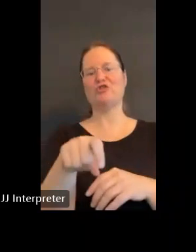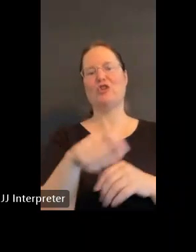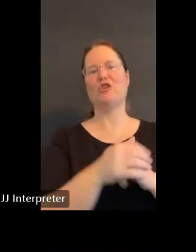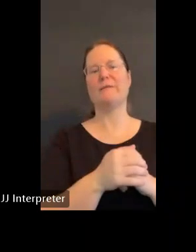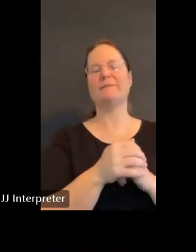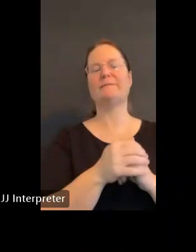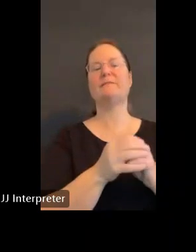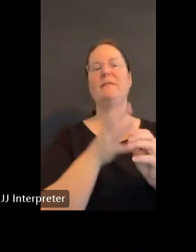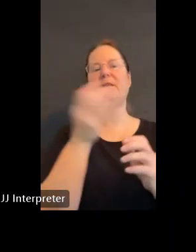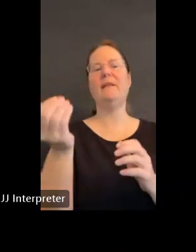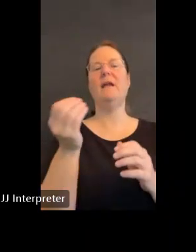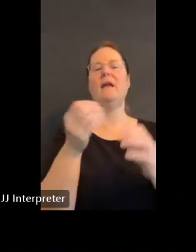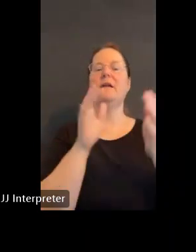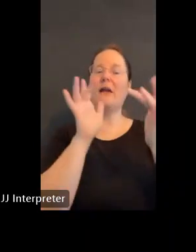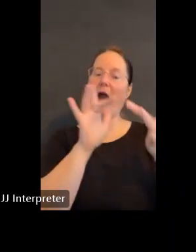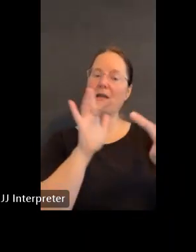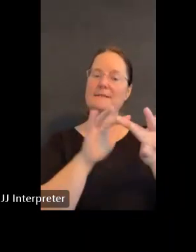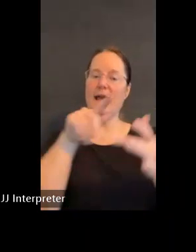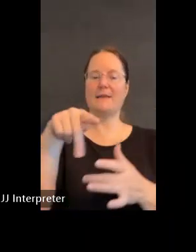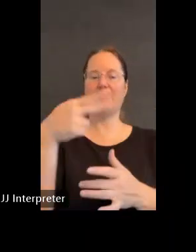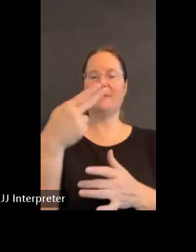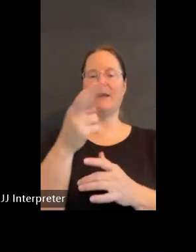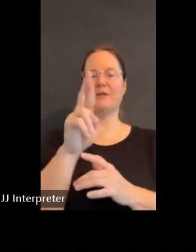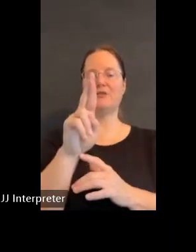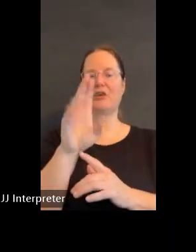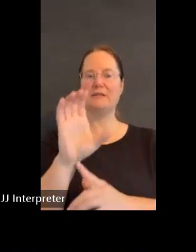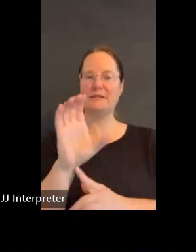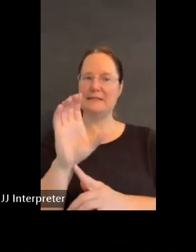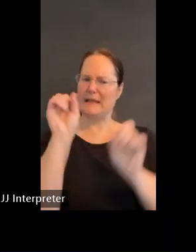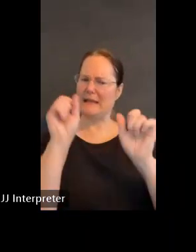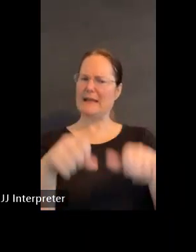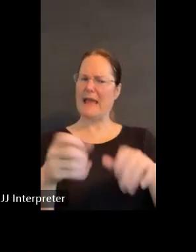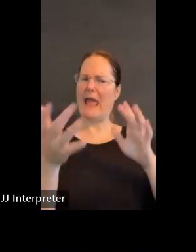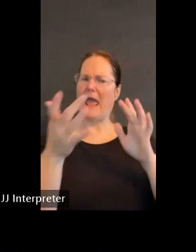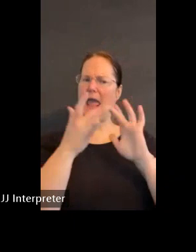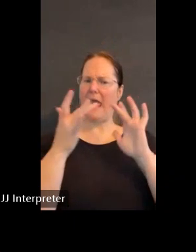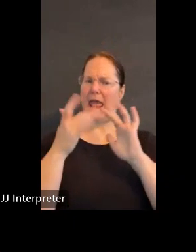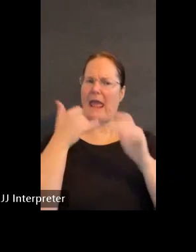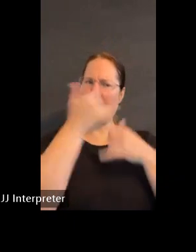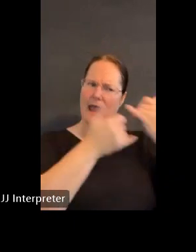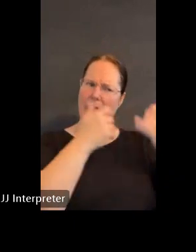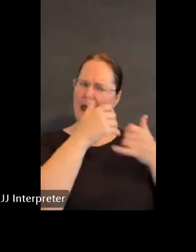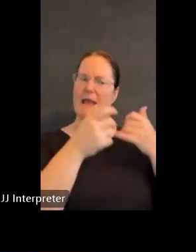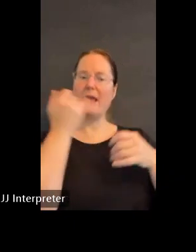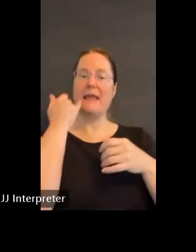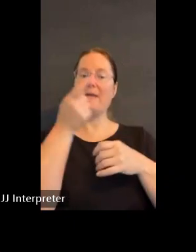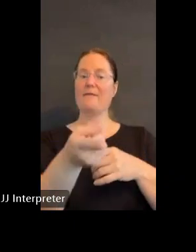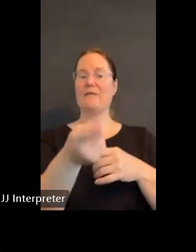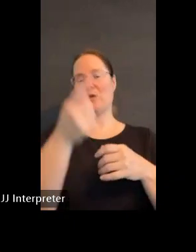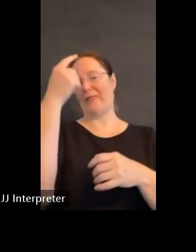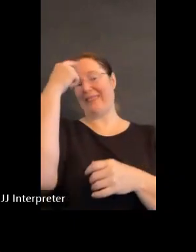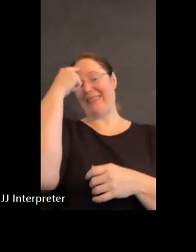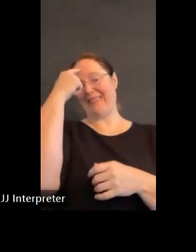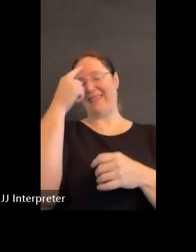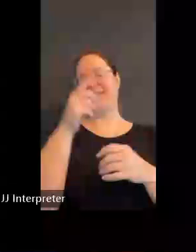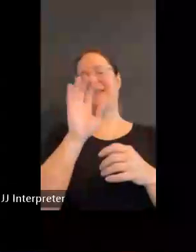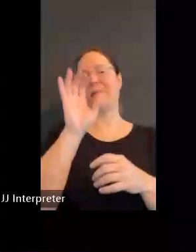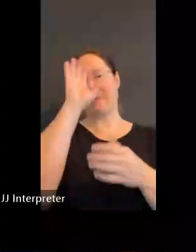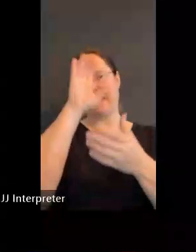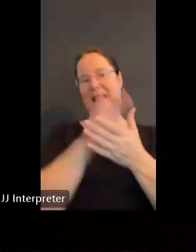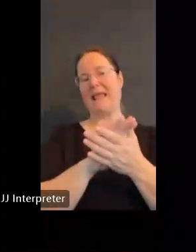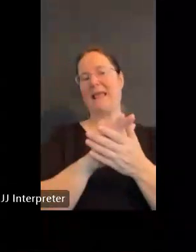contacting PHRC, as well as you can contact a local fair housing agency if you believe that you've had your request